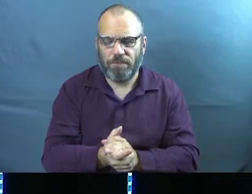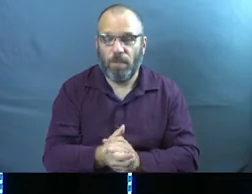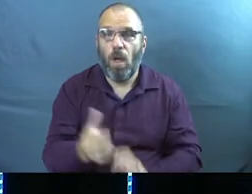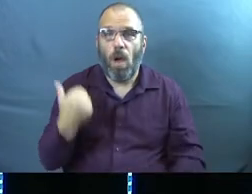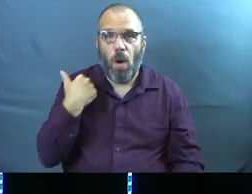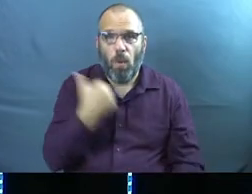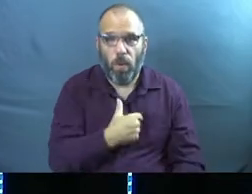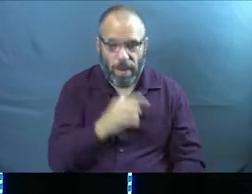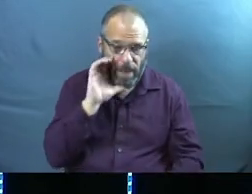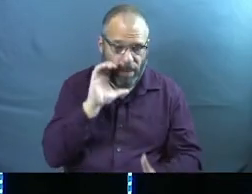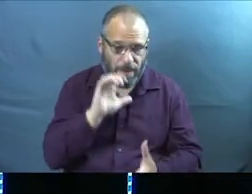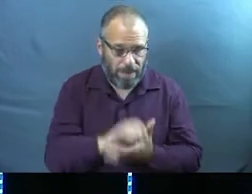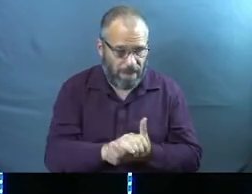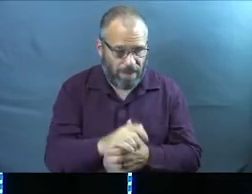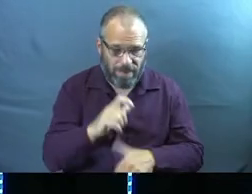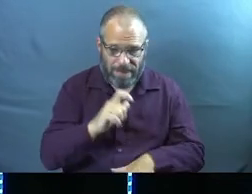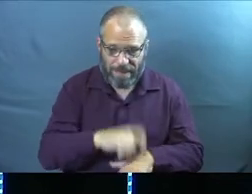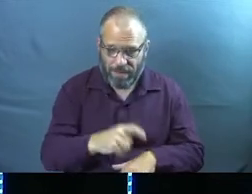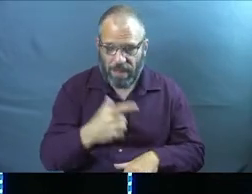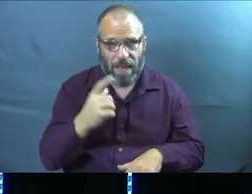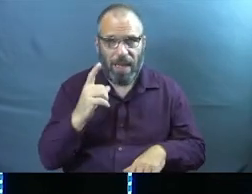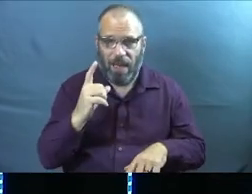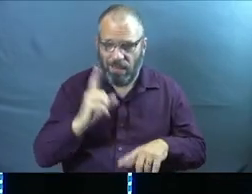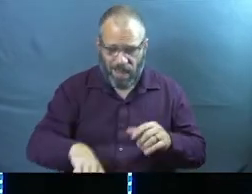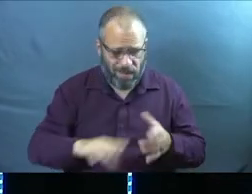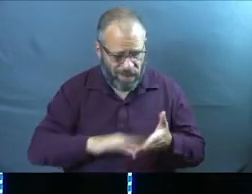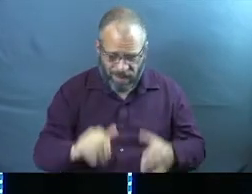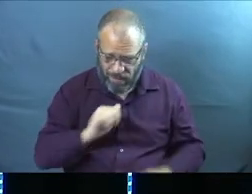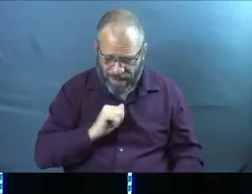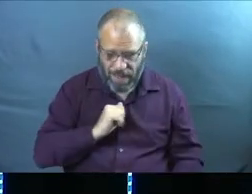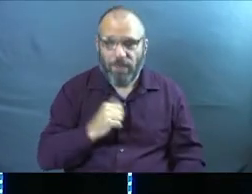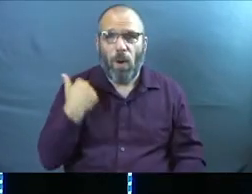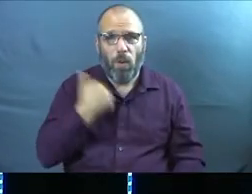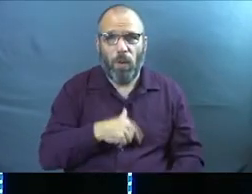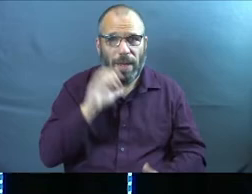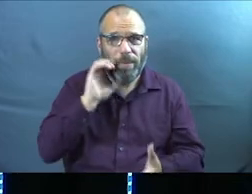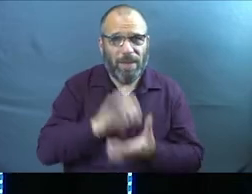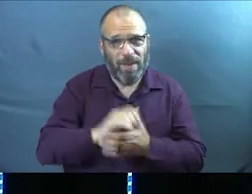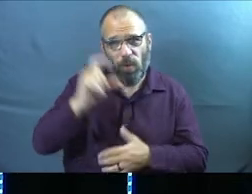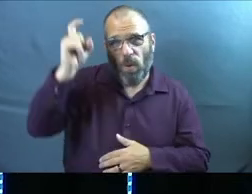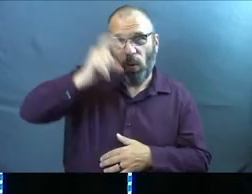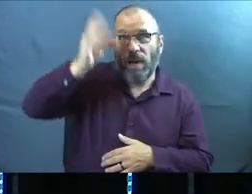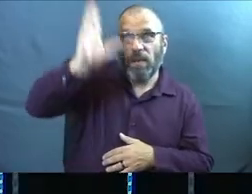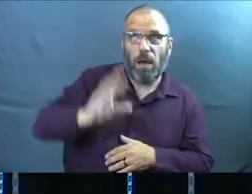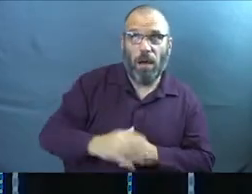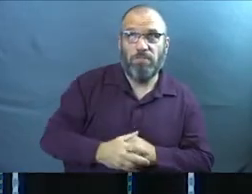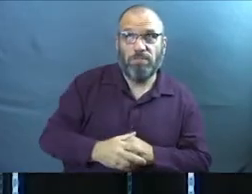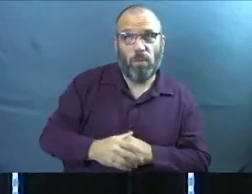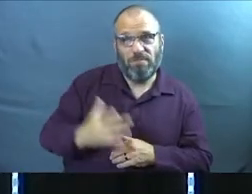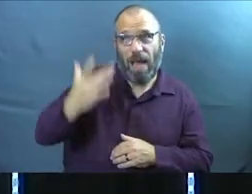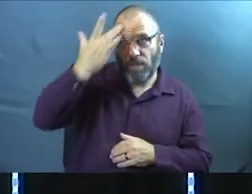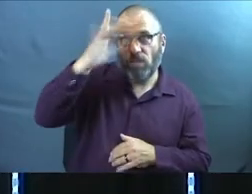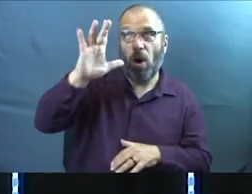We believe many times when we say we can't forgive ourselves, we believe we are wiser than God.